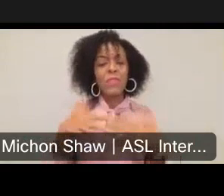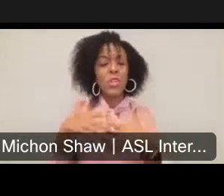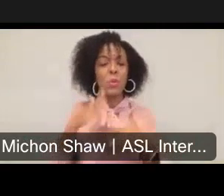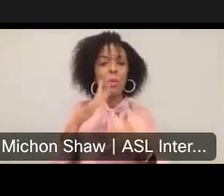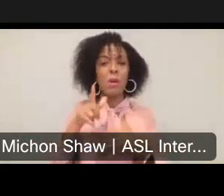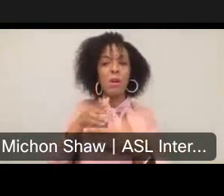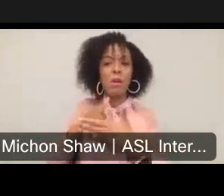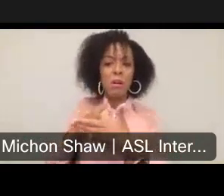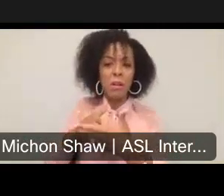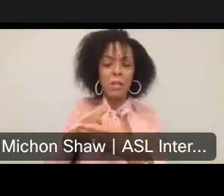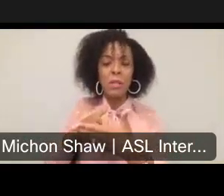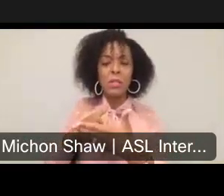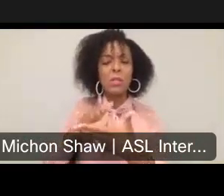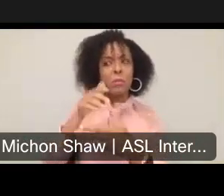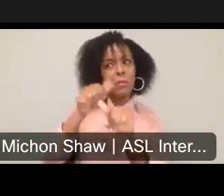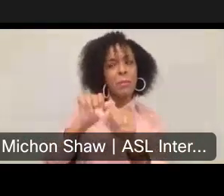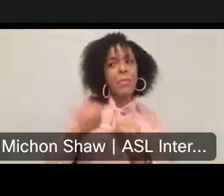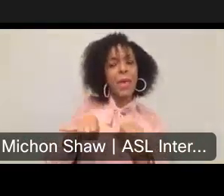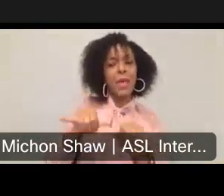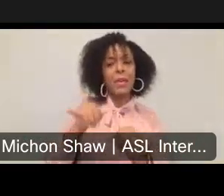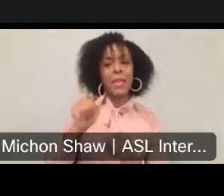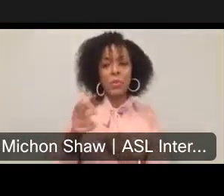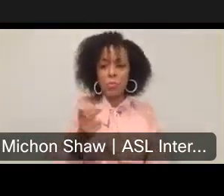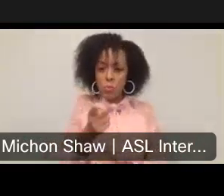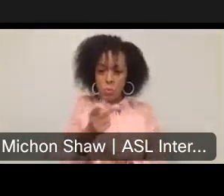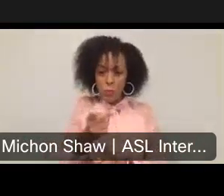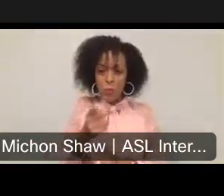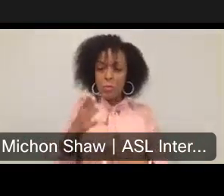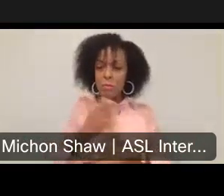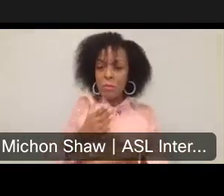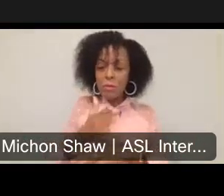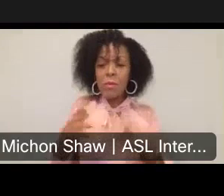mind, can both of you please share why the Crown